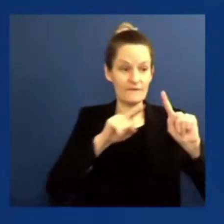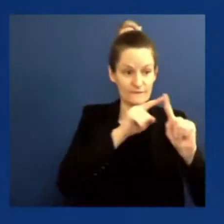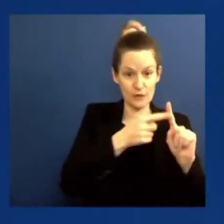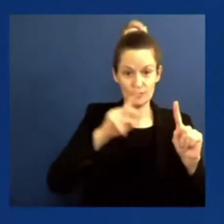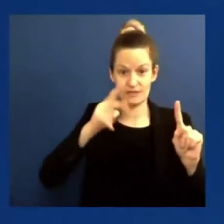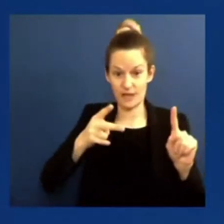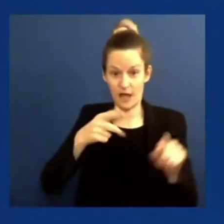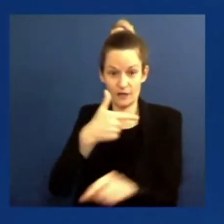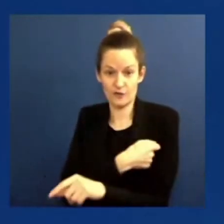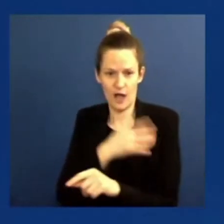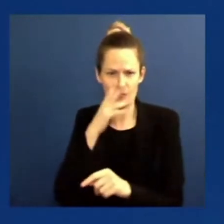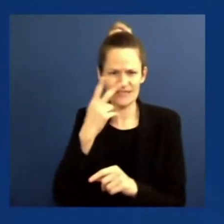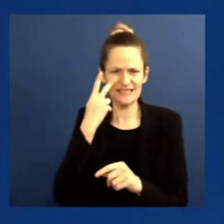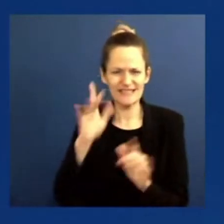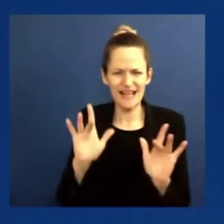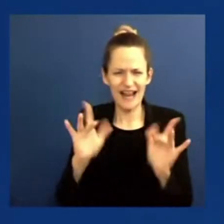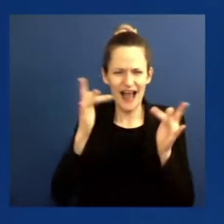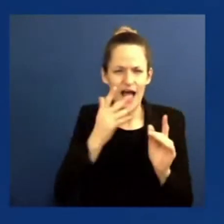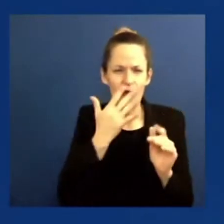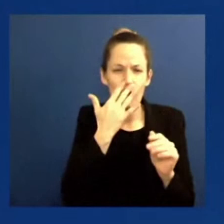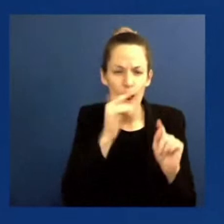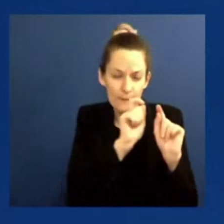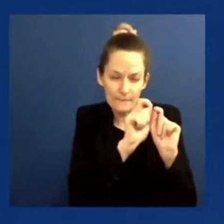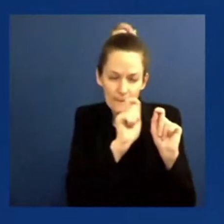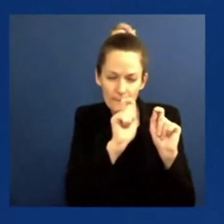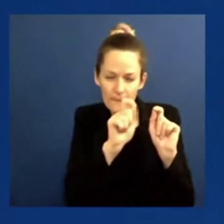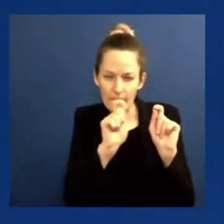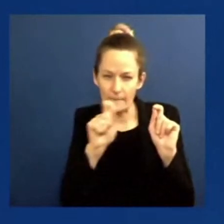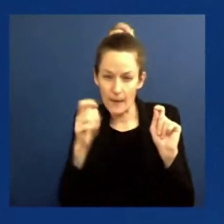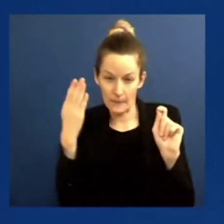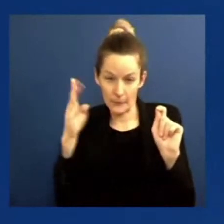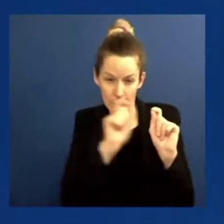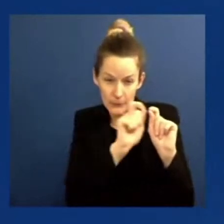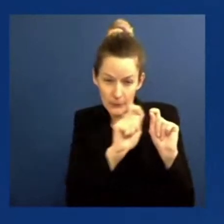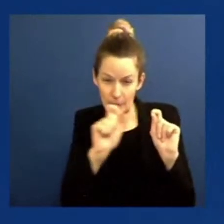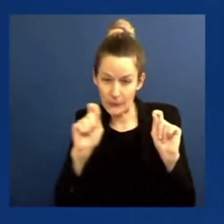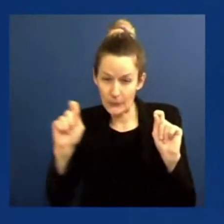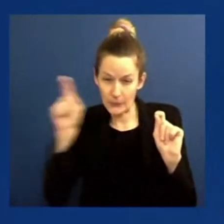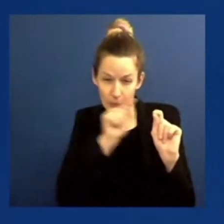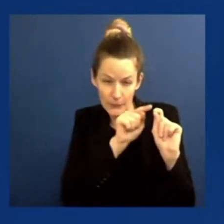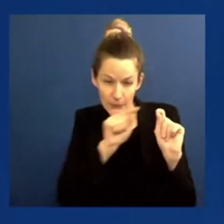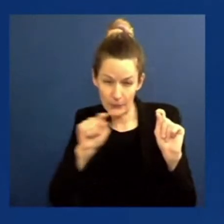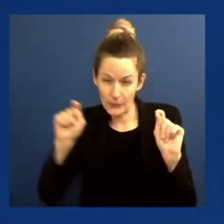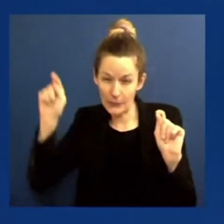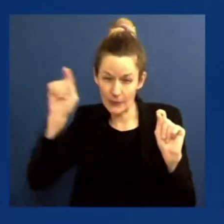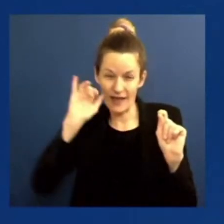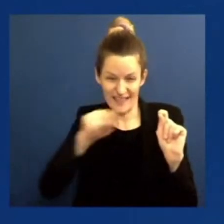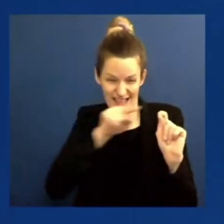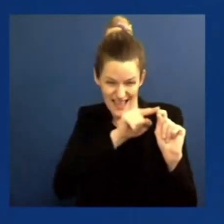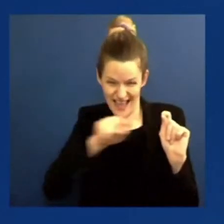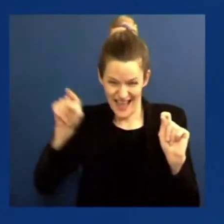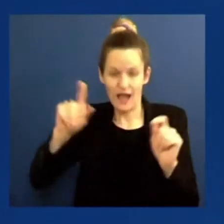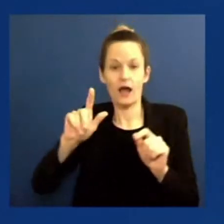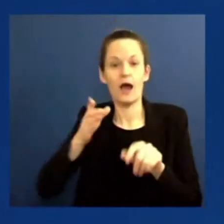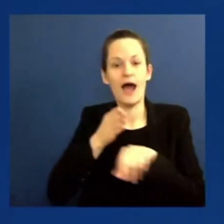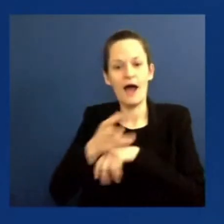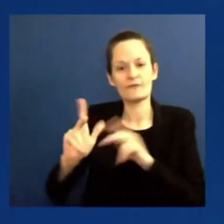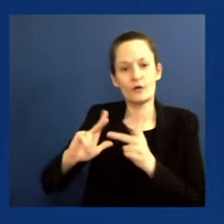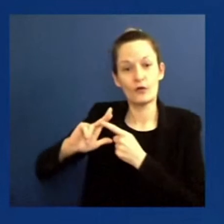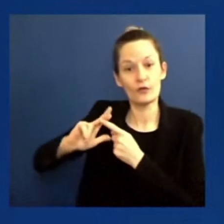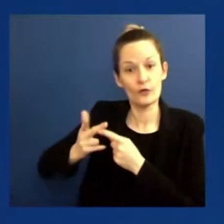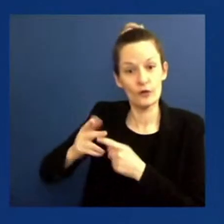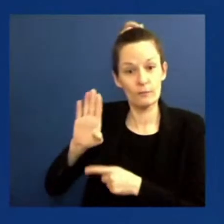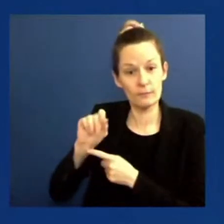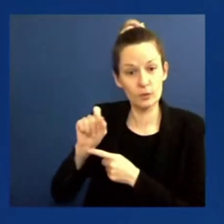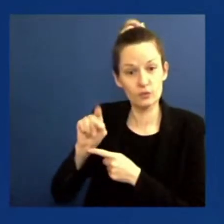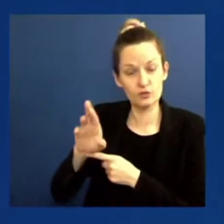line, and lower still for those who have received their booster dose, represented by the solid blue line at the bottom of the